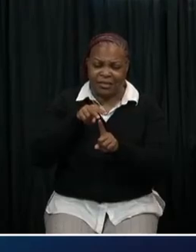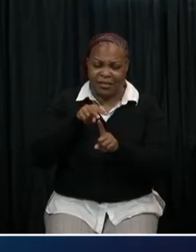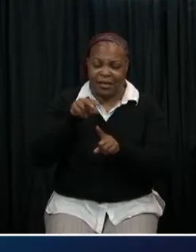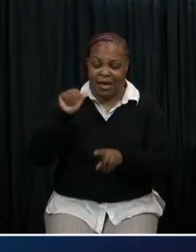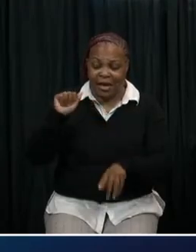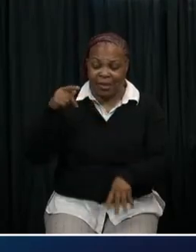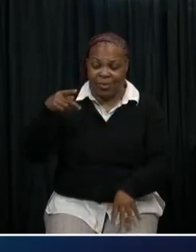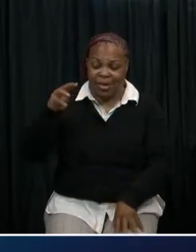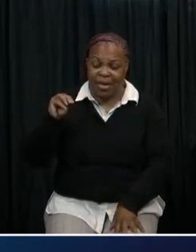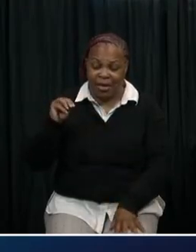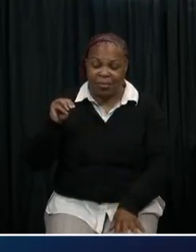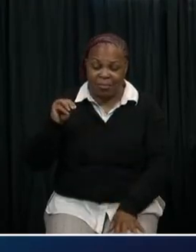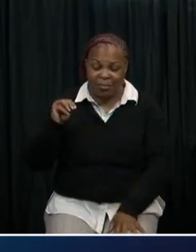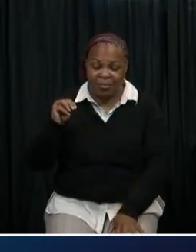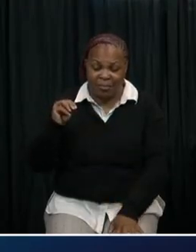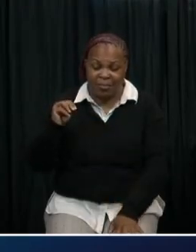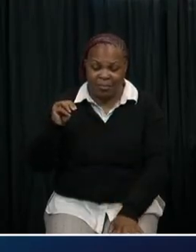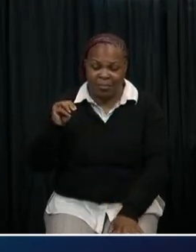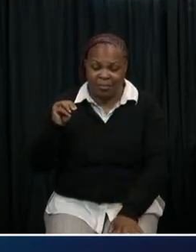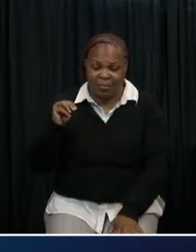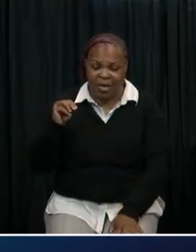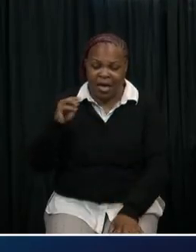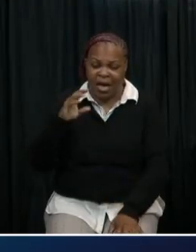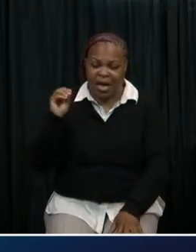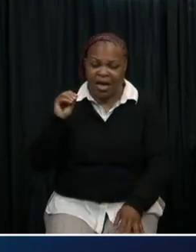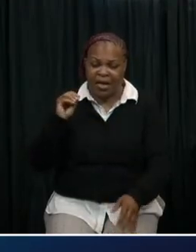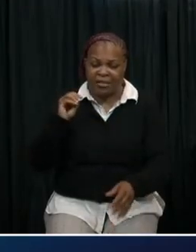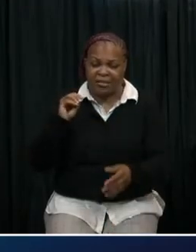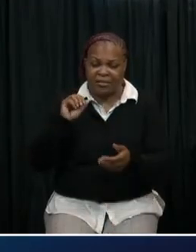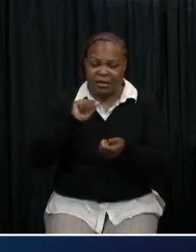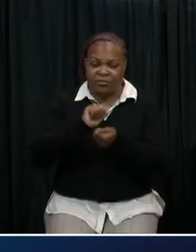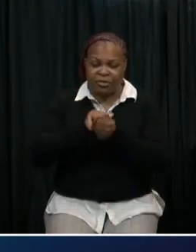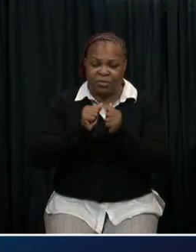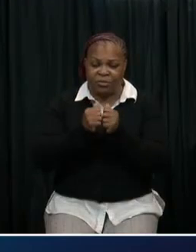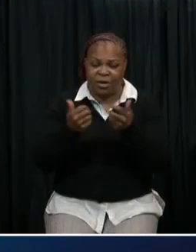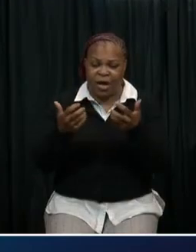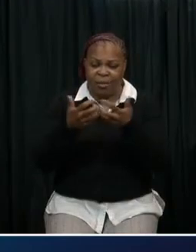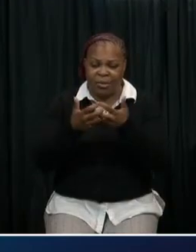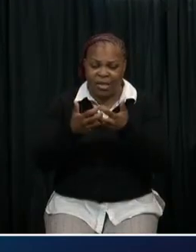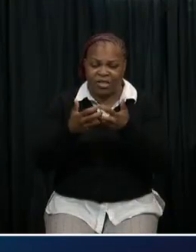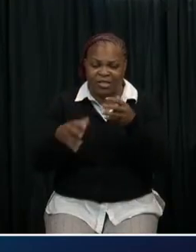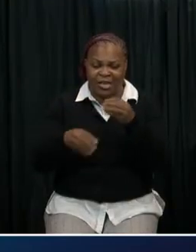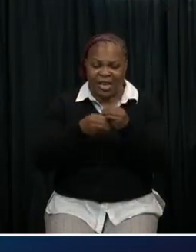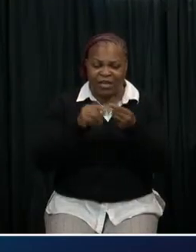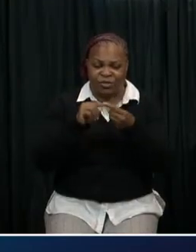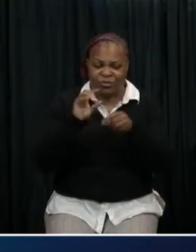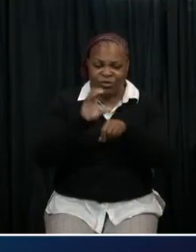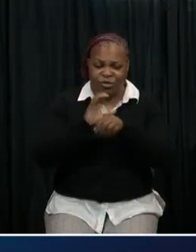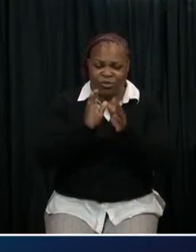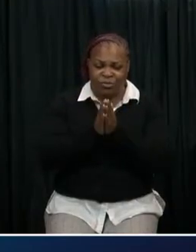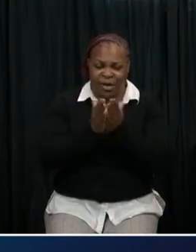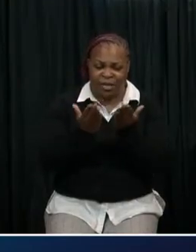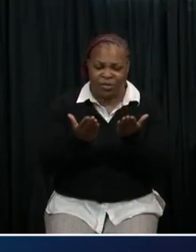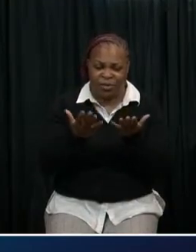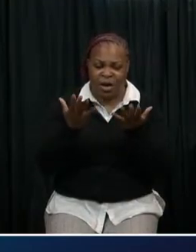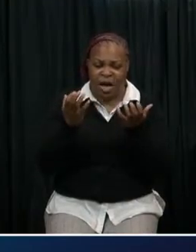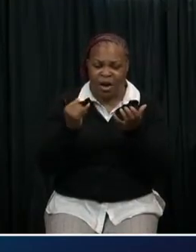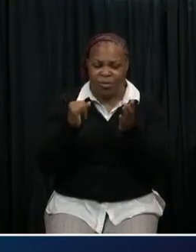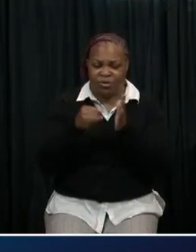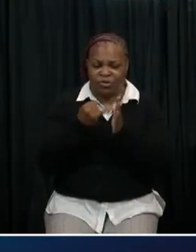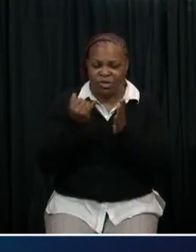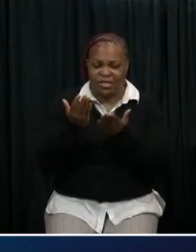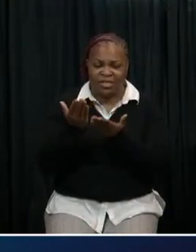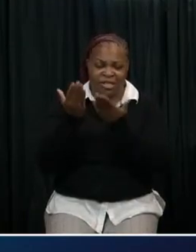Possibility Ministries and to accommodate it in the church manual. I would like just to